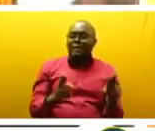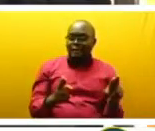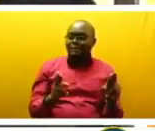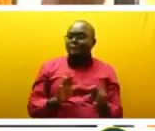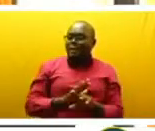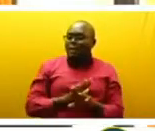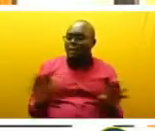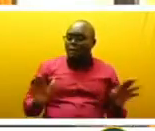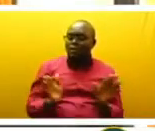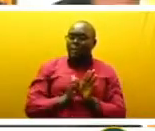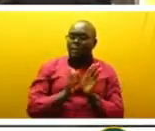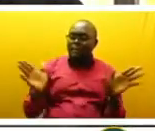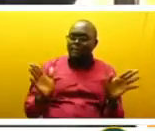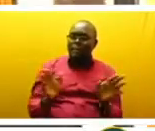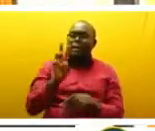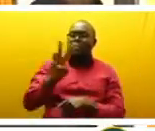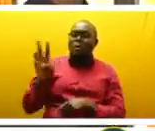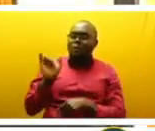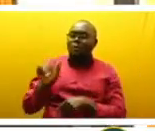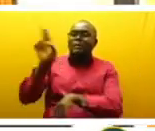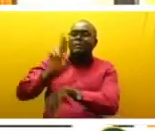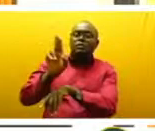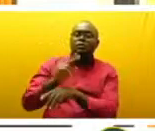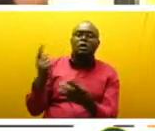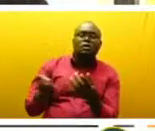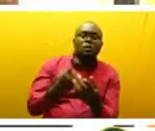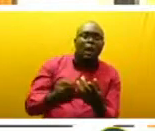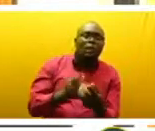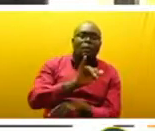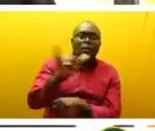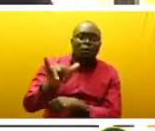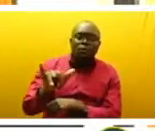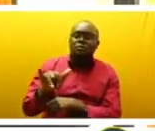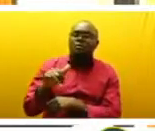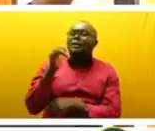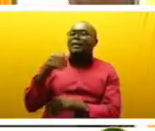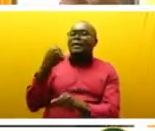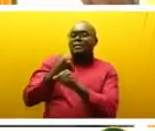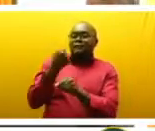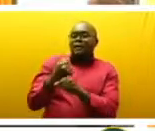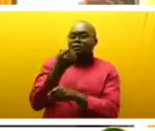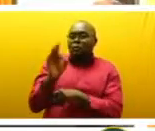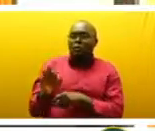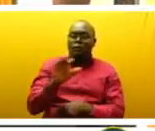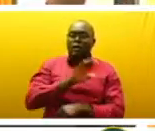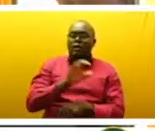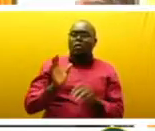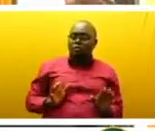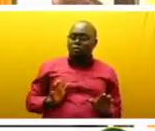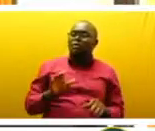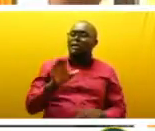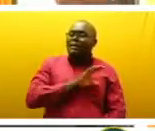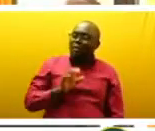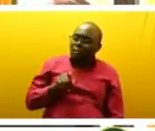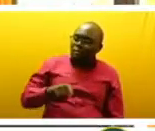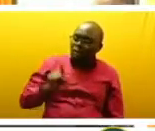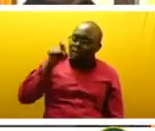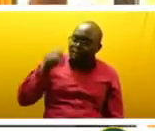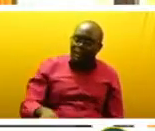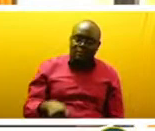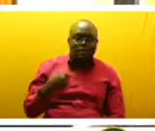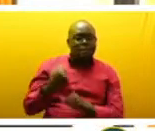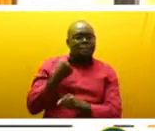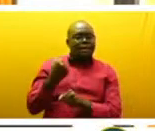not the public portal that is used to tally. Tallying is a function of the commission. The commissioners must perform